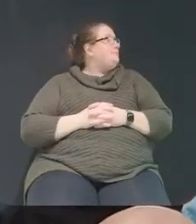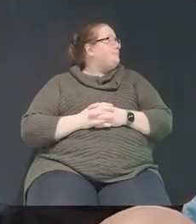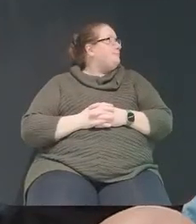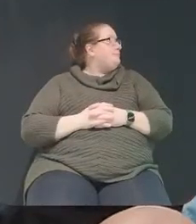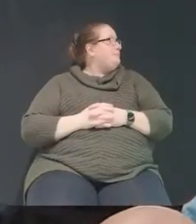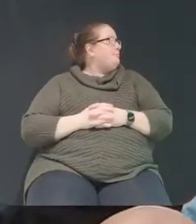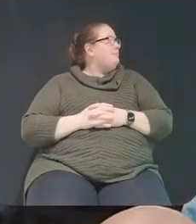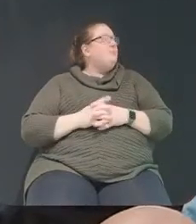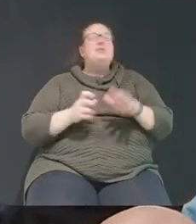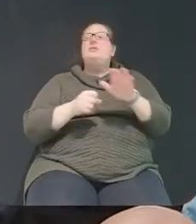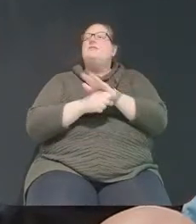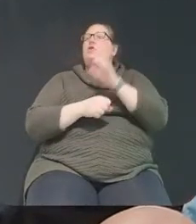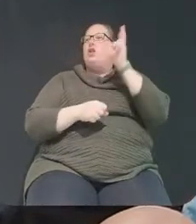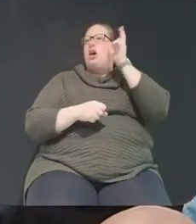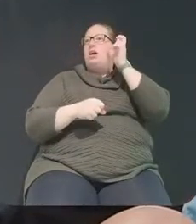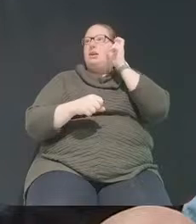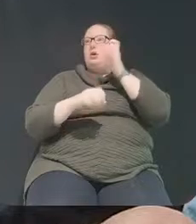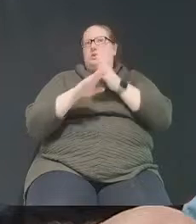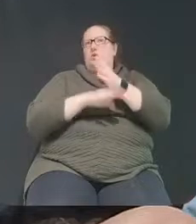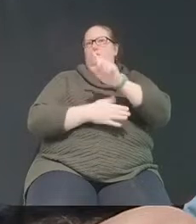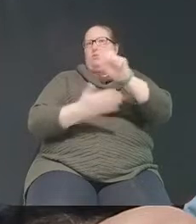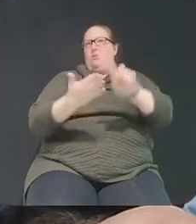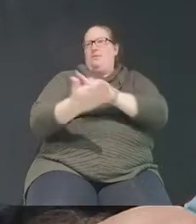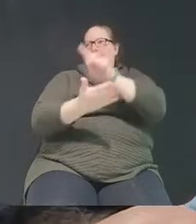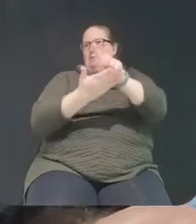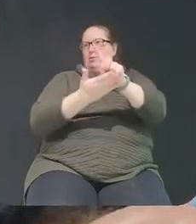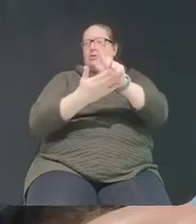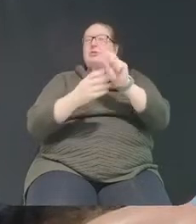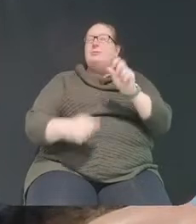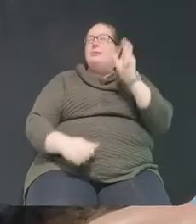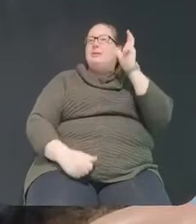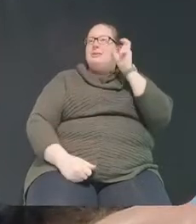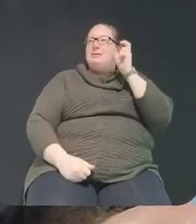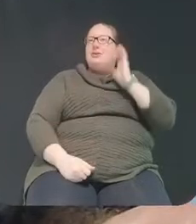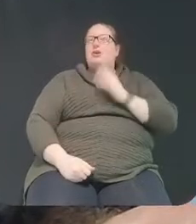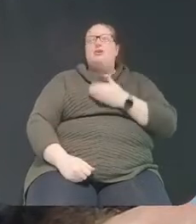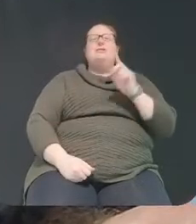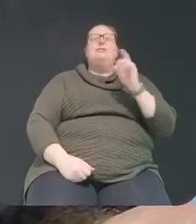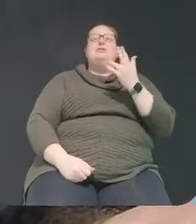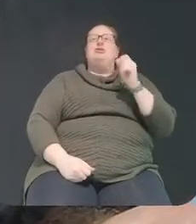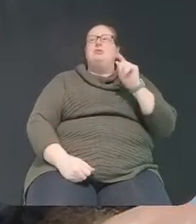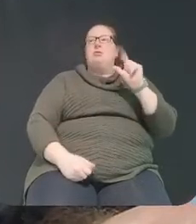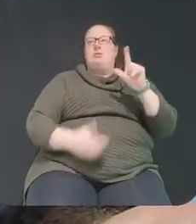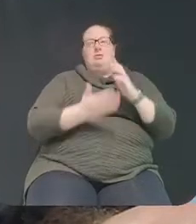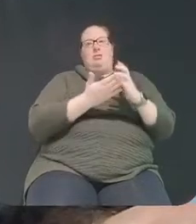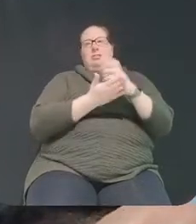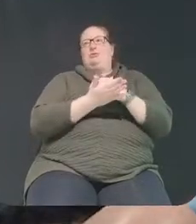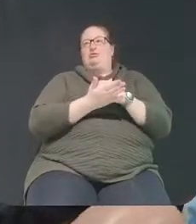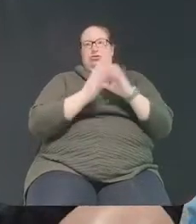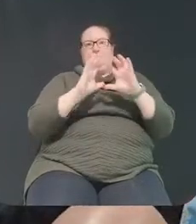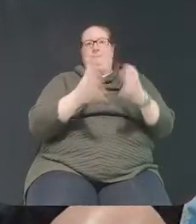So the full audio is over an hour long and can be listened at our digital collection site.